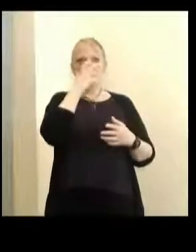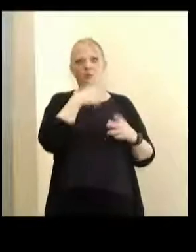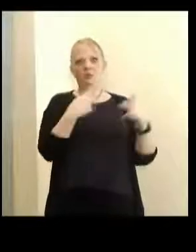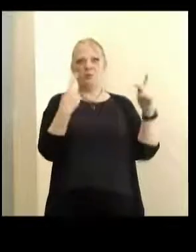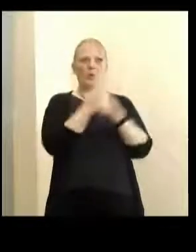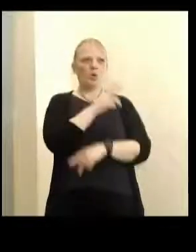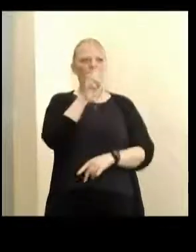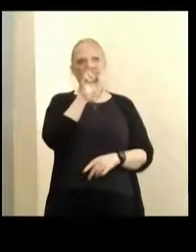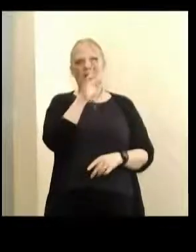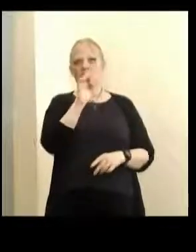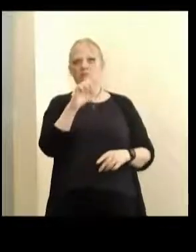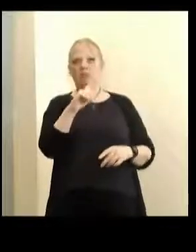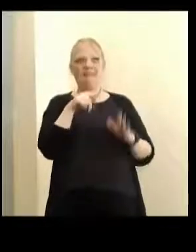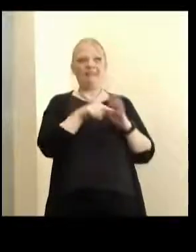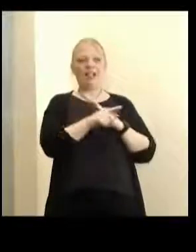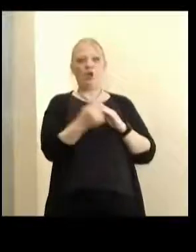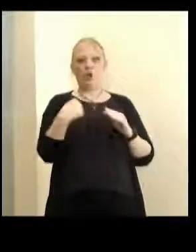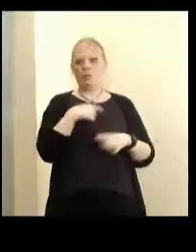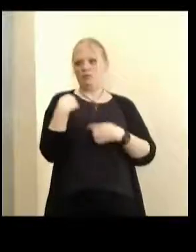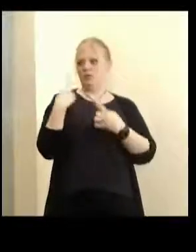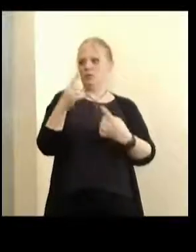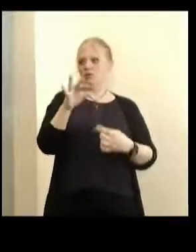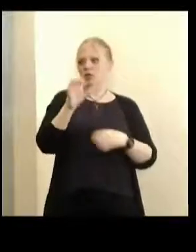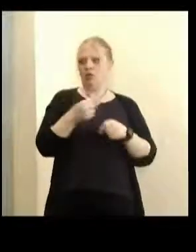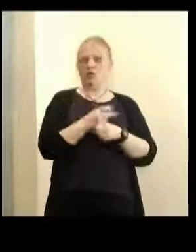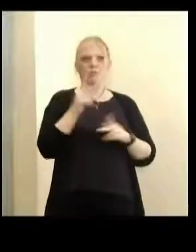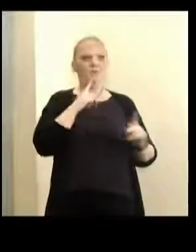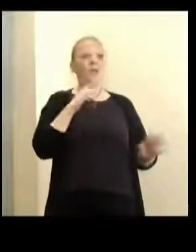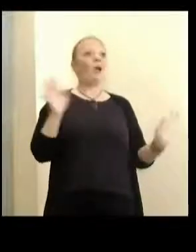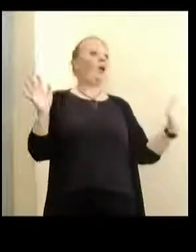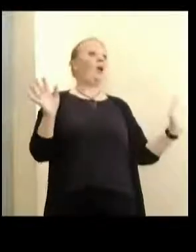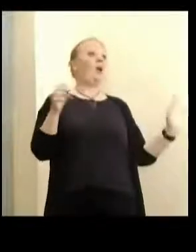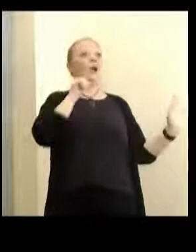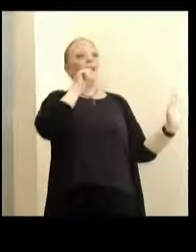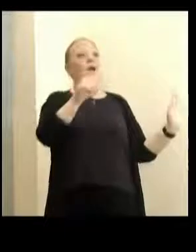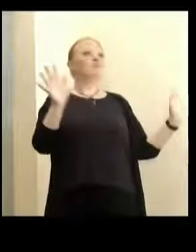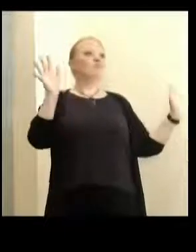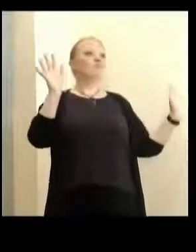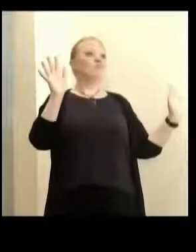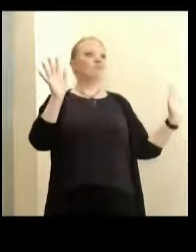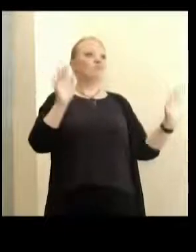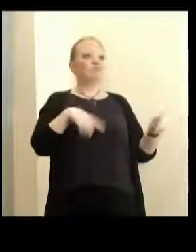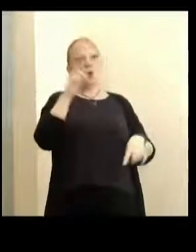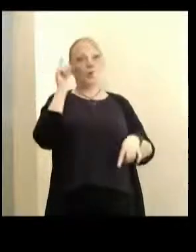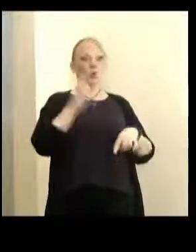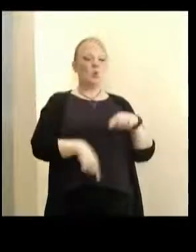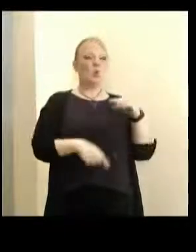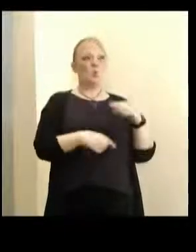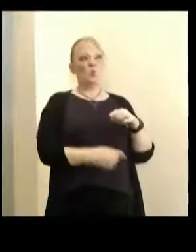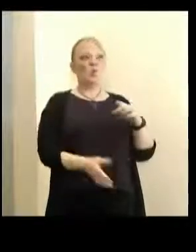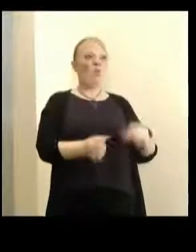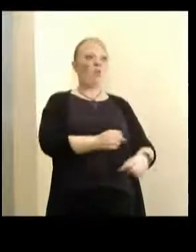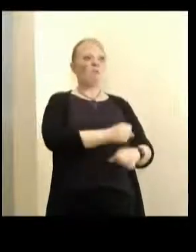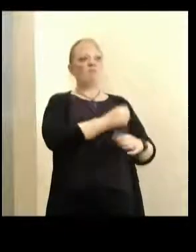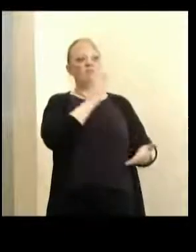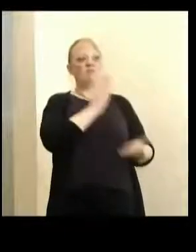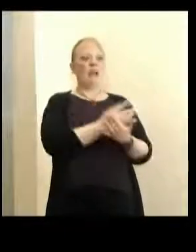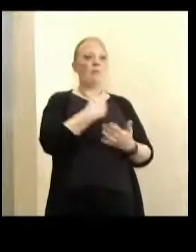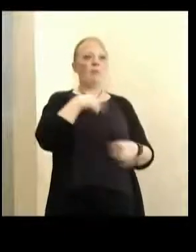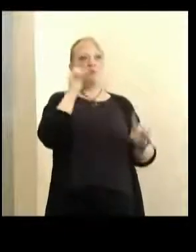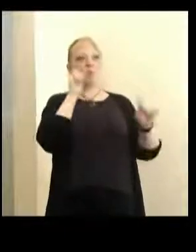we've seen in 100 years. And people are like, I'm not going to do it. And you can't prevent me from going to a football game.